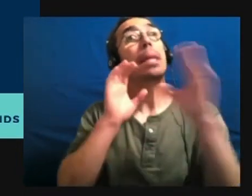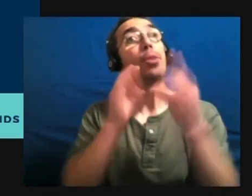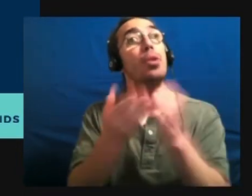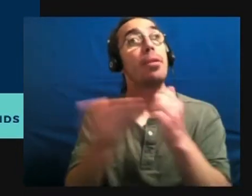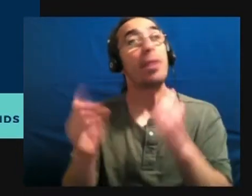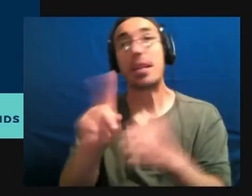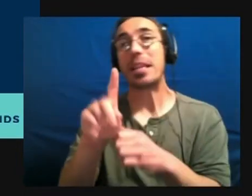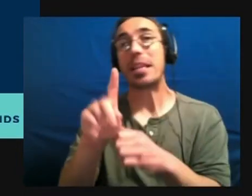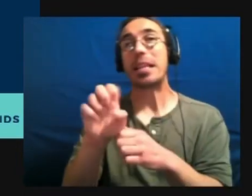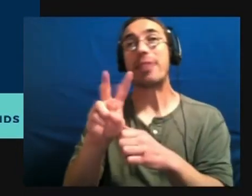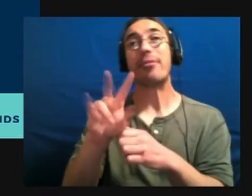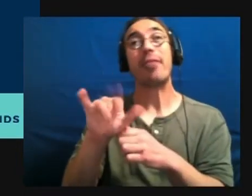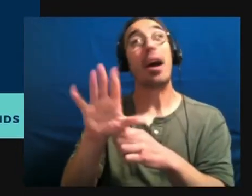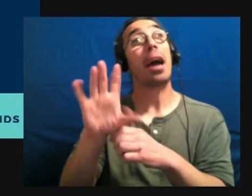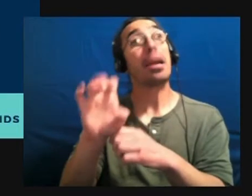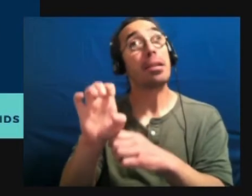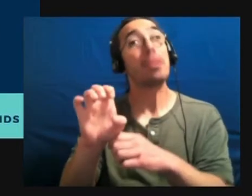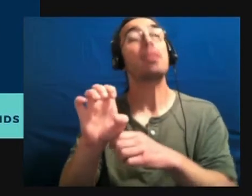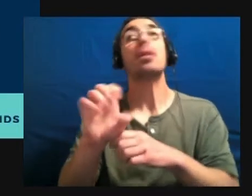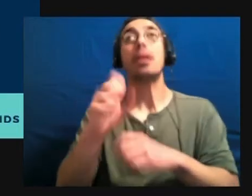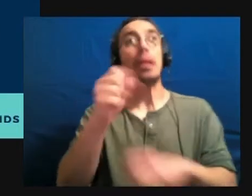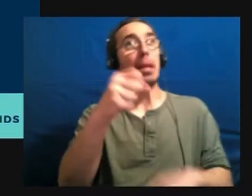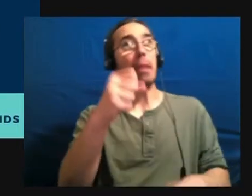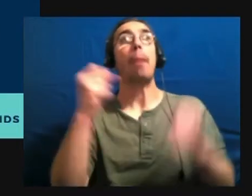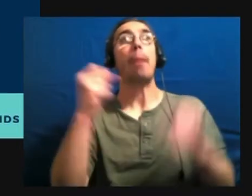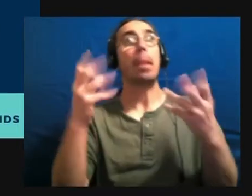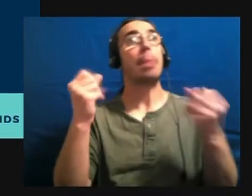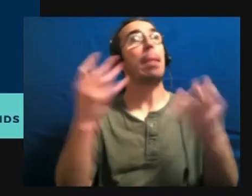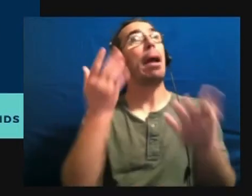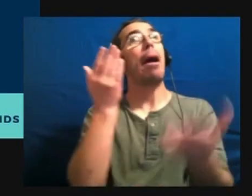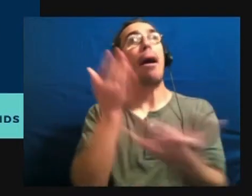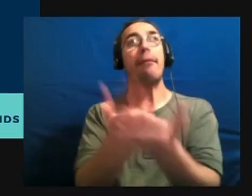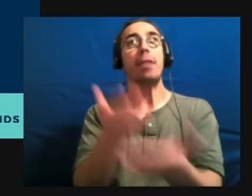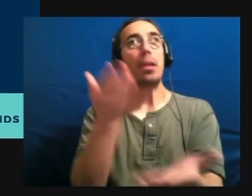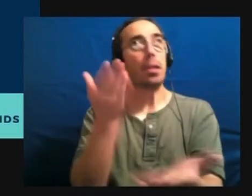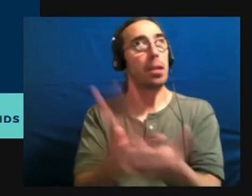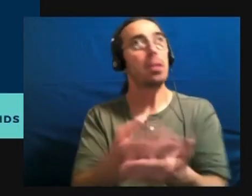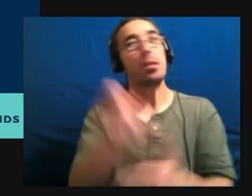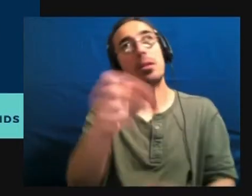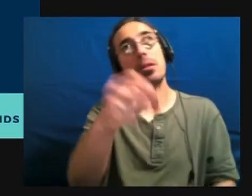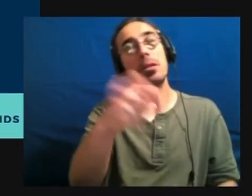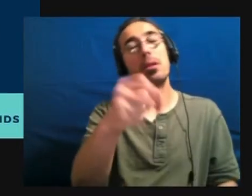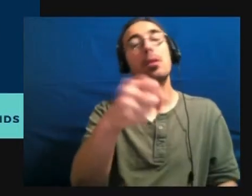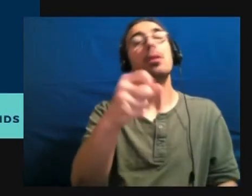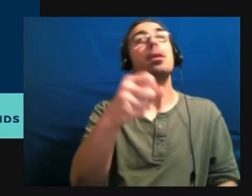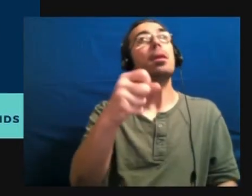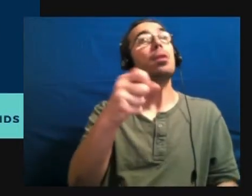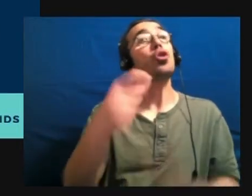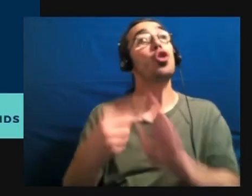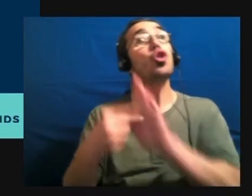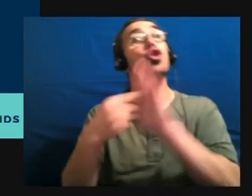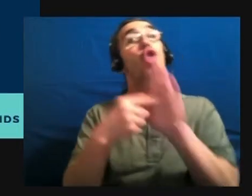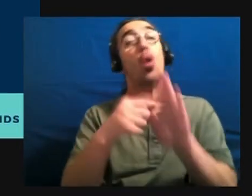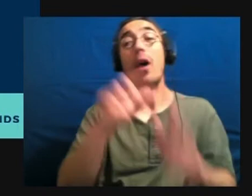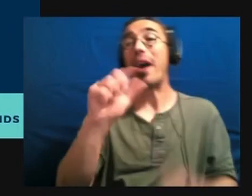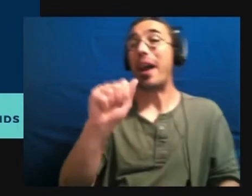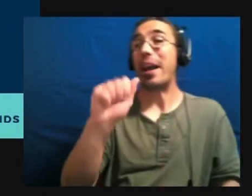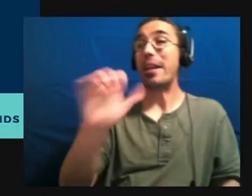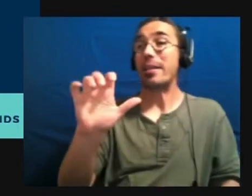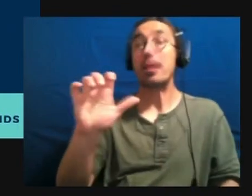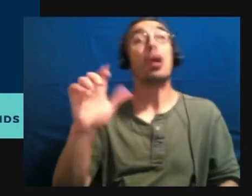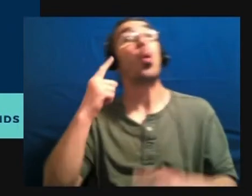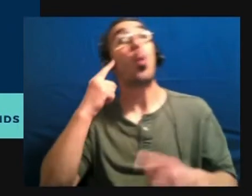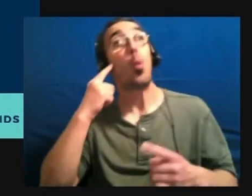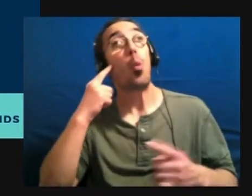known. There is a lot of evidence to show that AAC